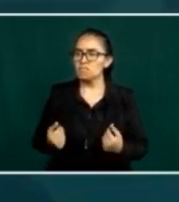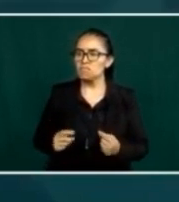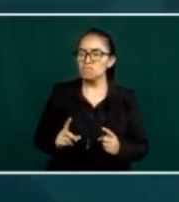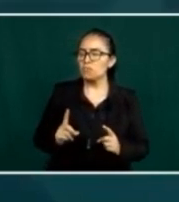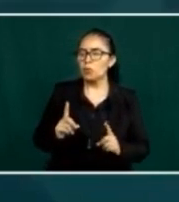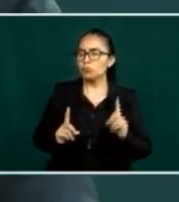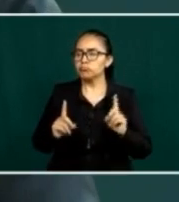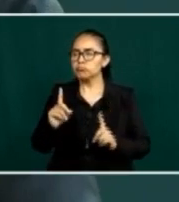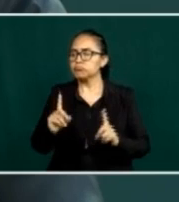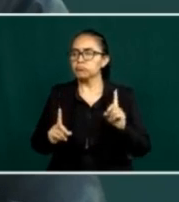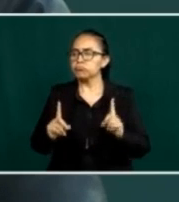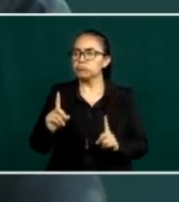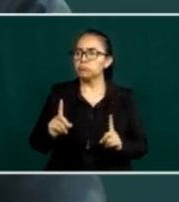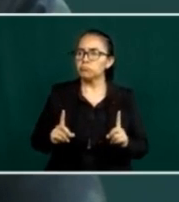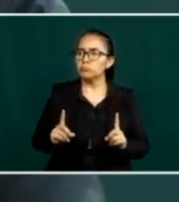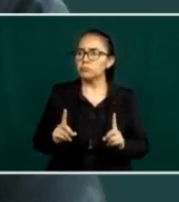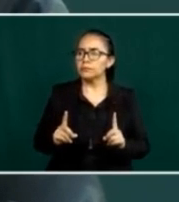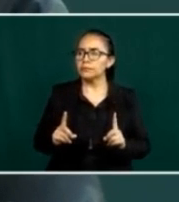I have no doubt